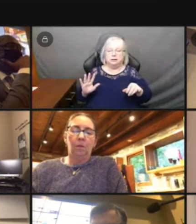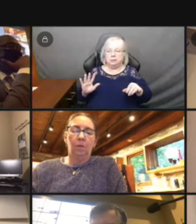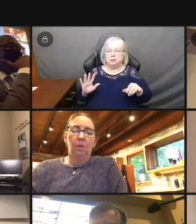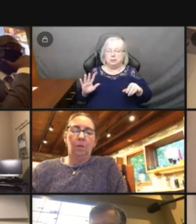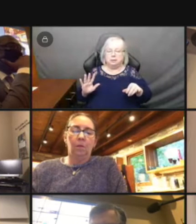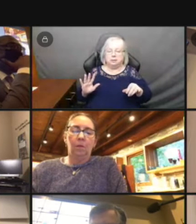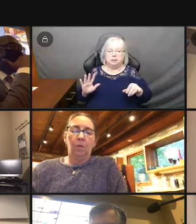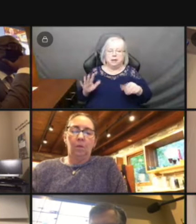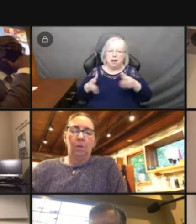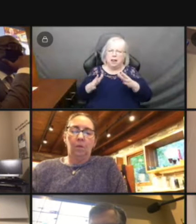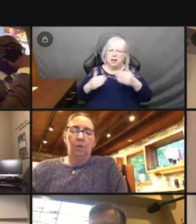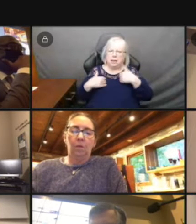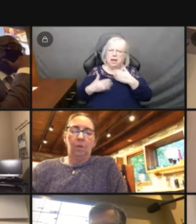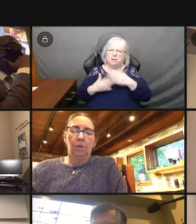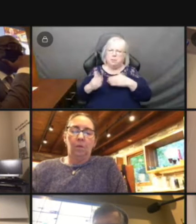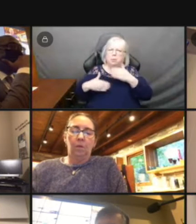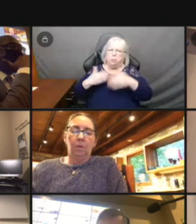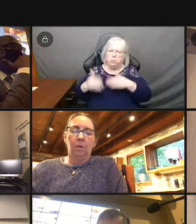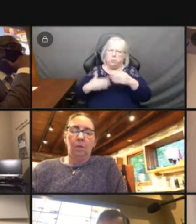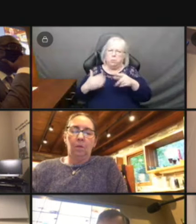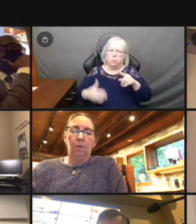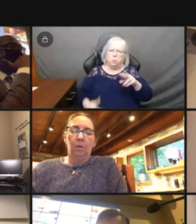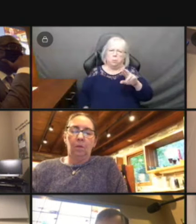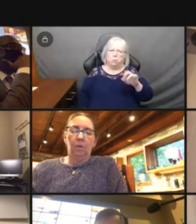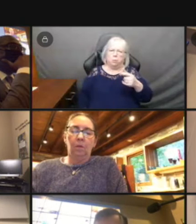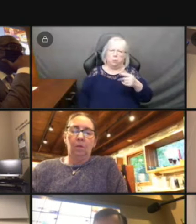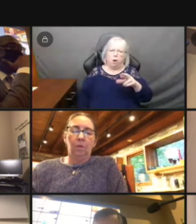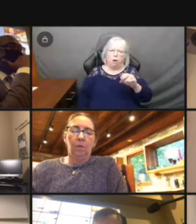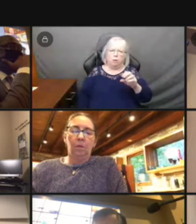Let's have some progress, but not